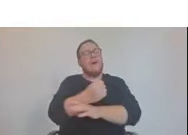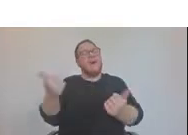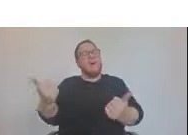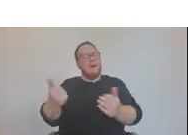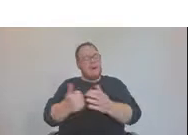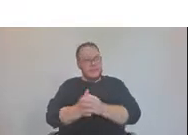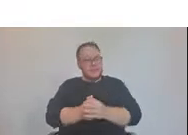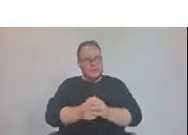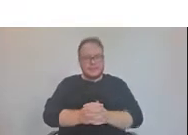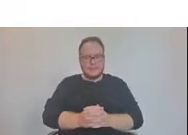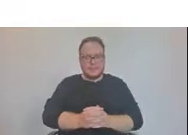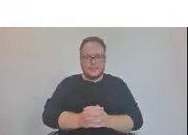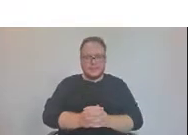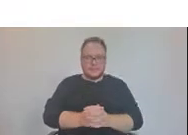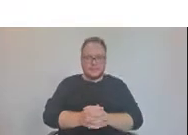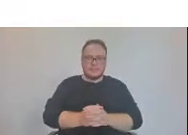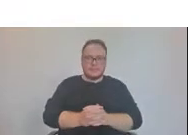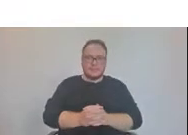slide, please.